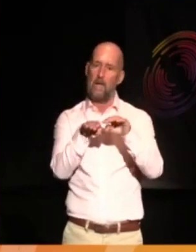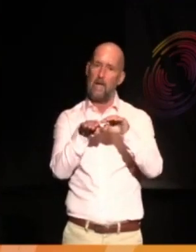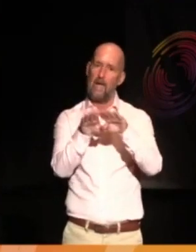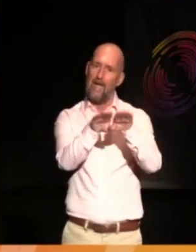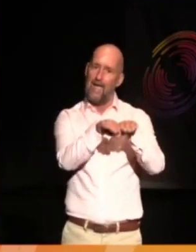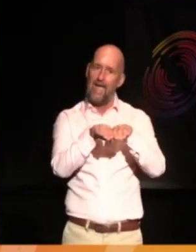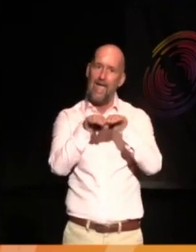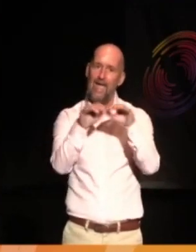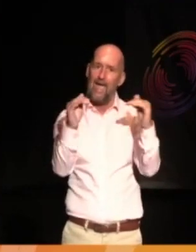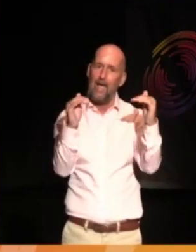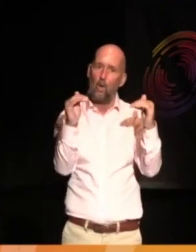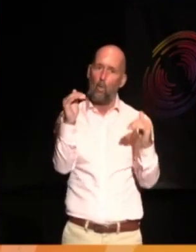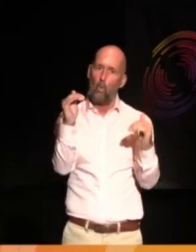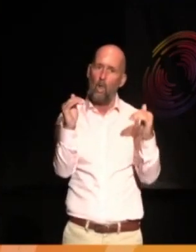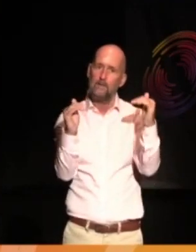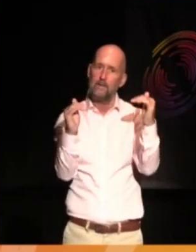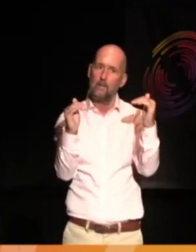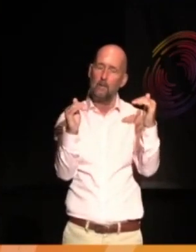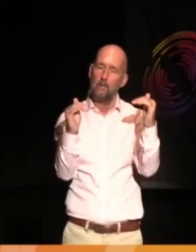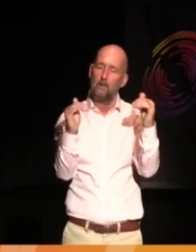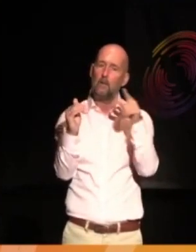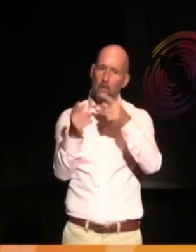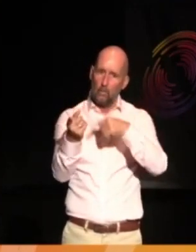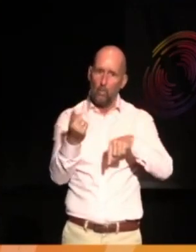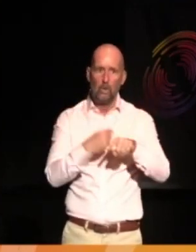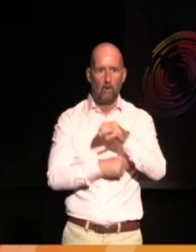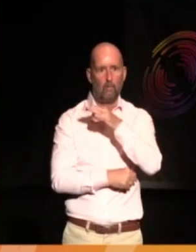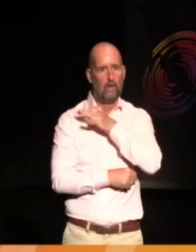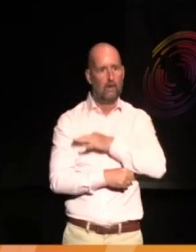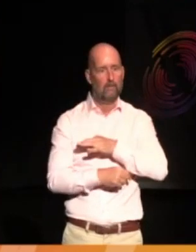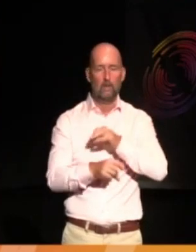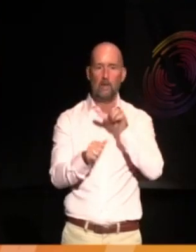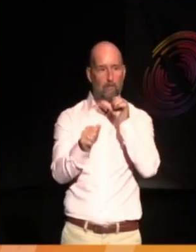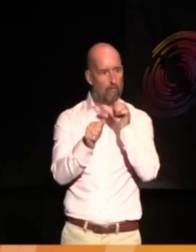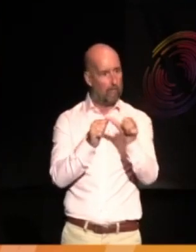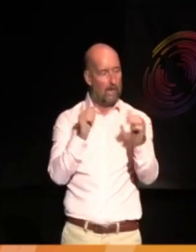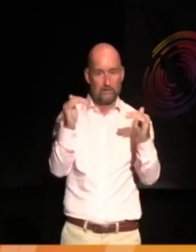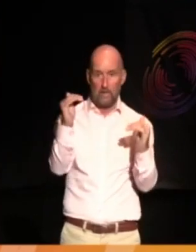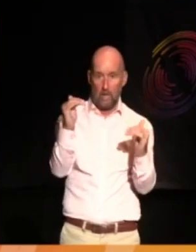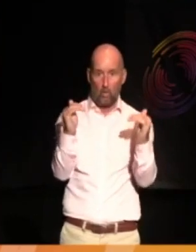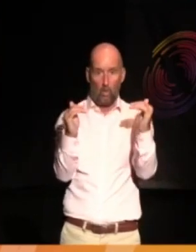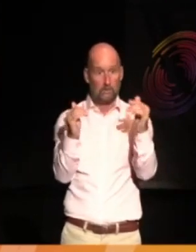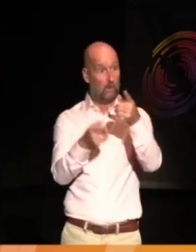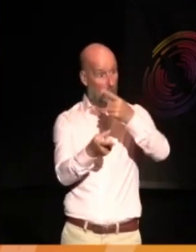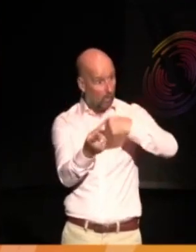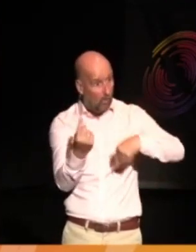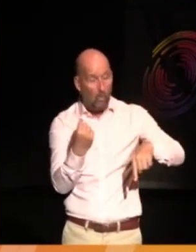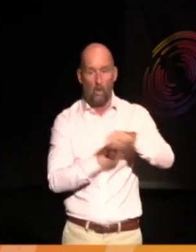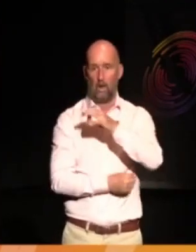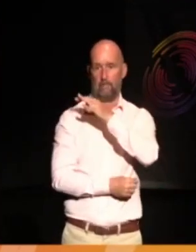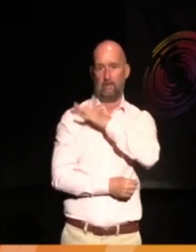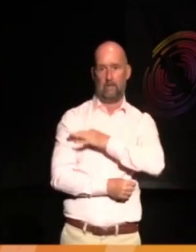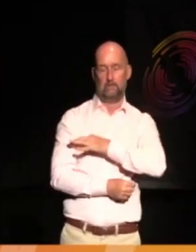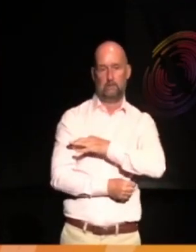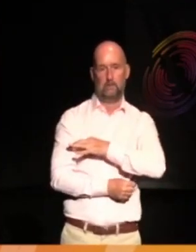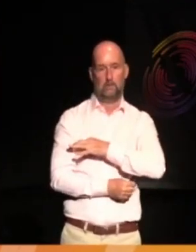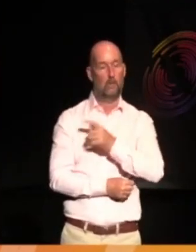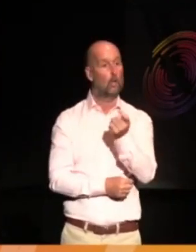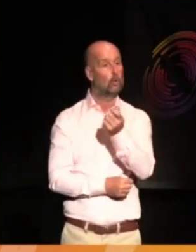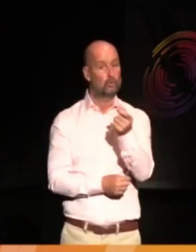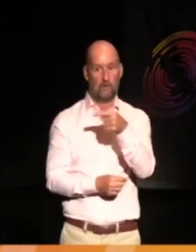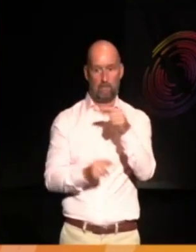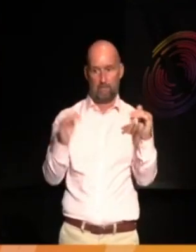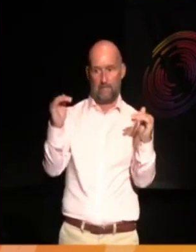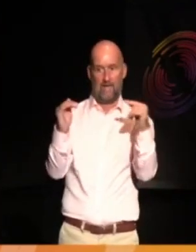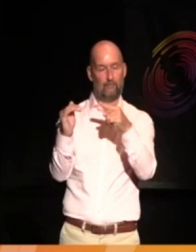benefit from more equality, but that does mean some people giving some things up in order